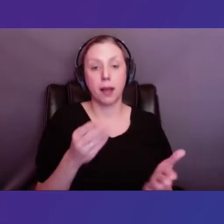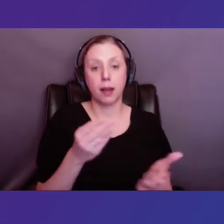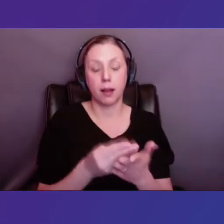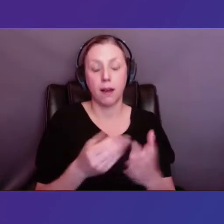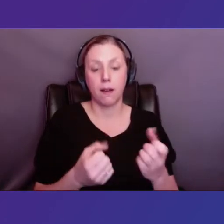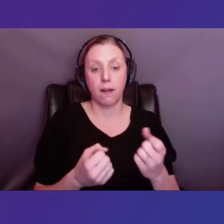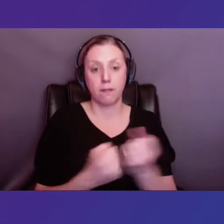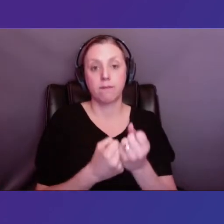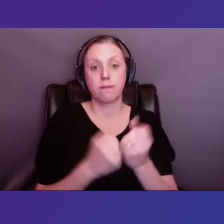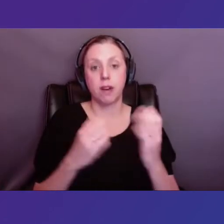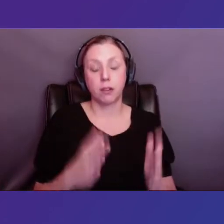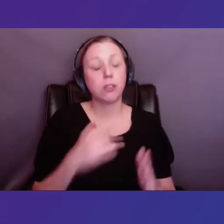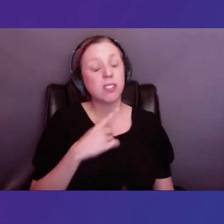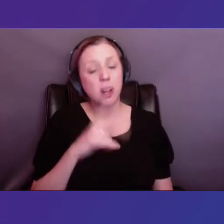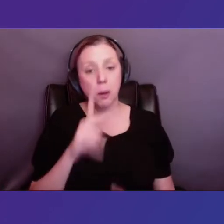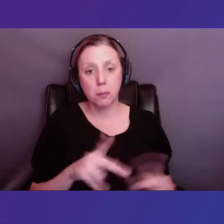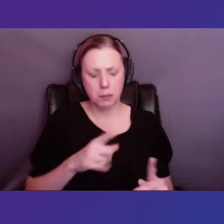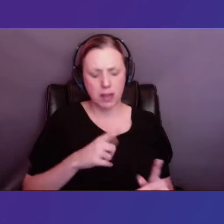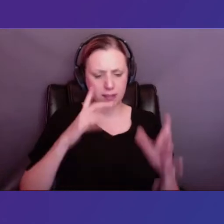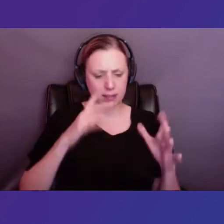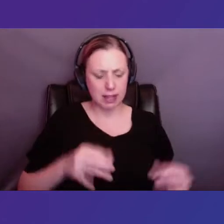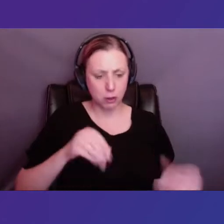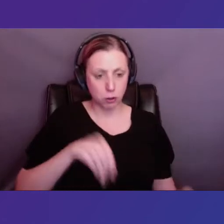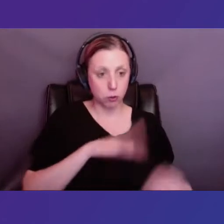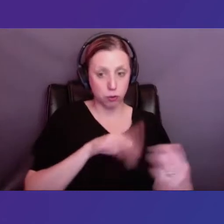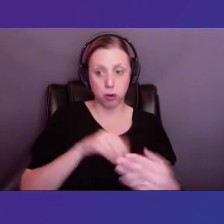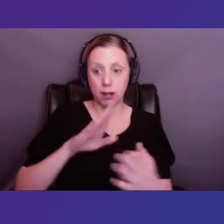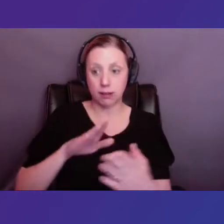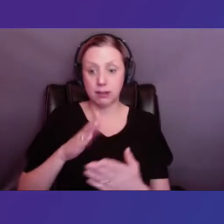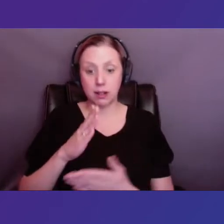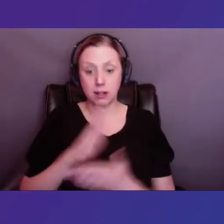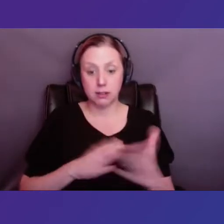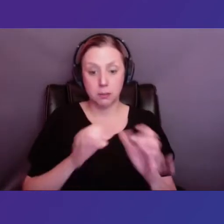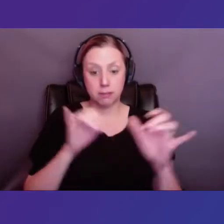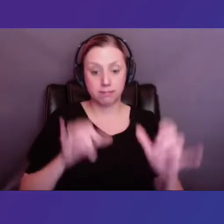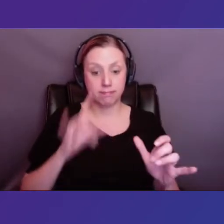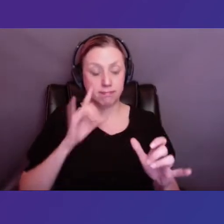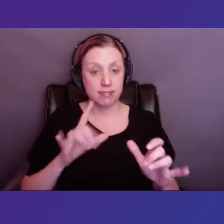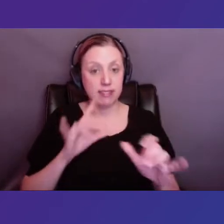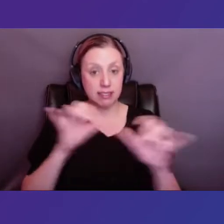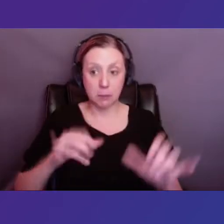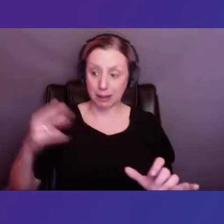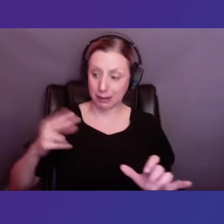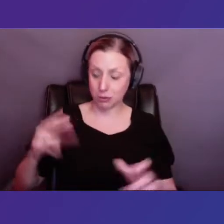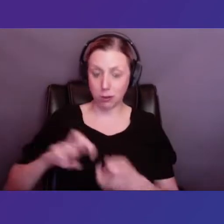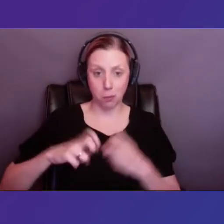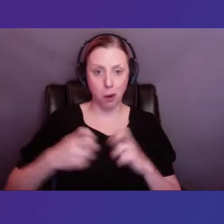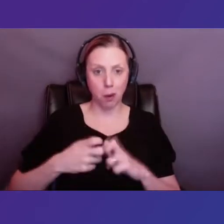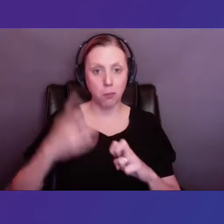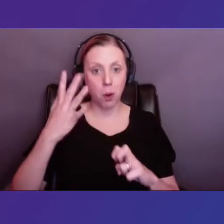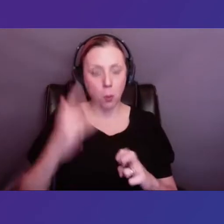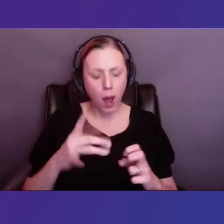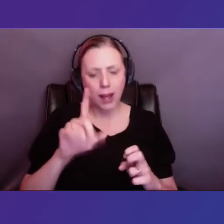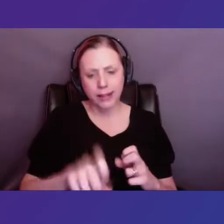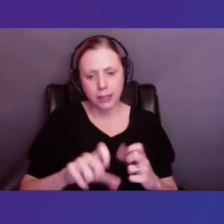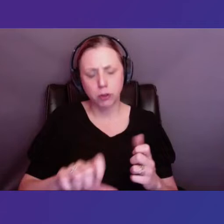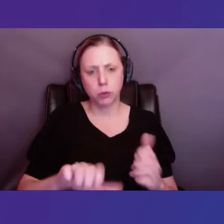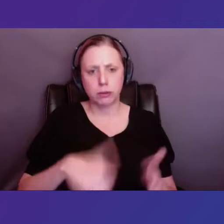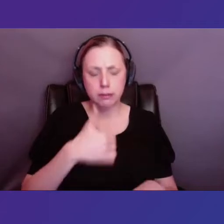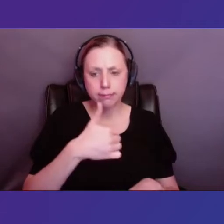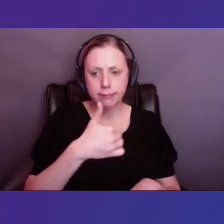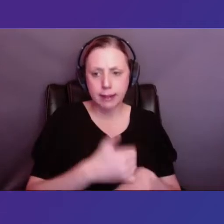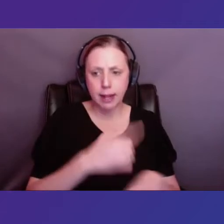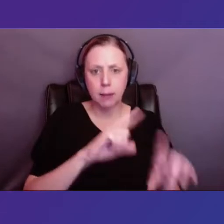have taken to task to address some of these systemic issues in order to invest in safety nets that support